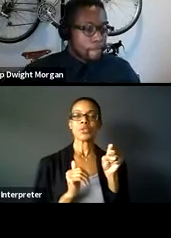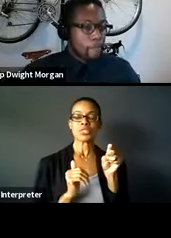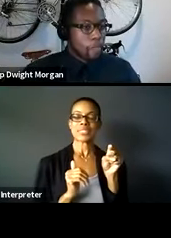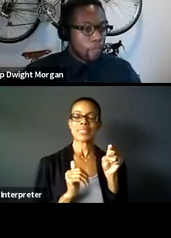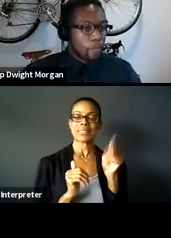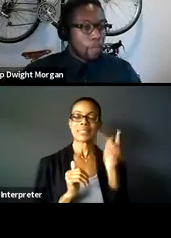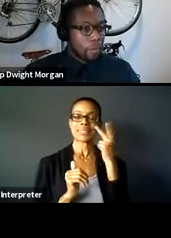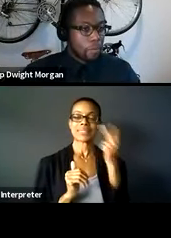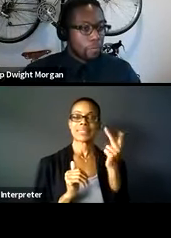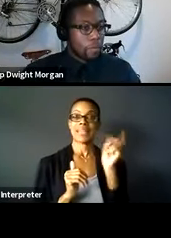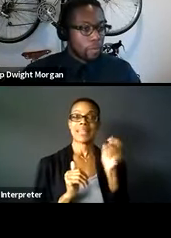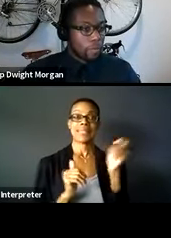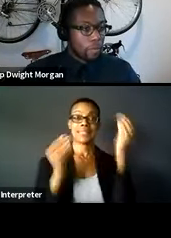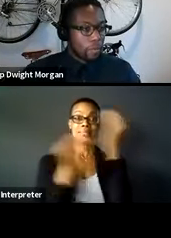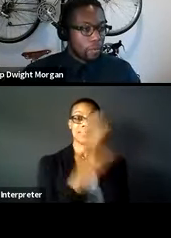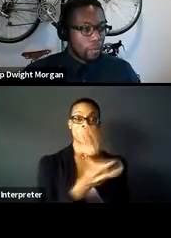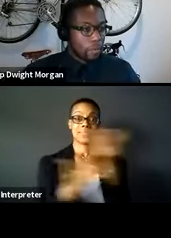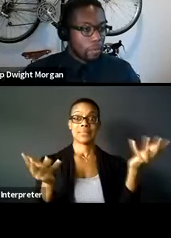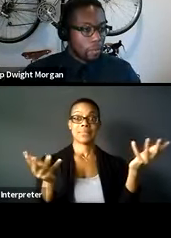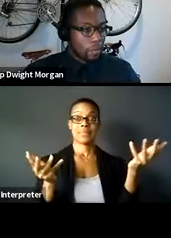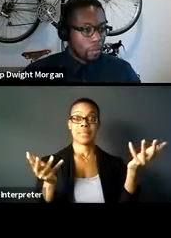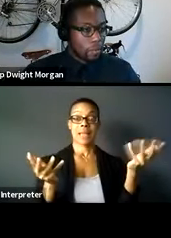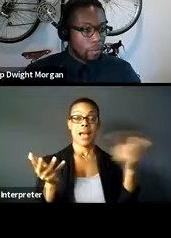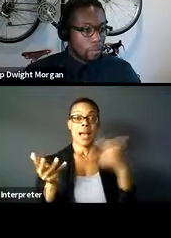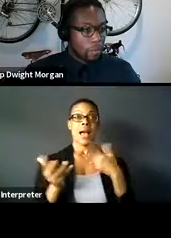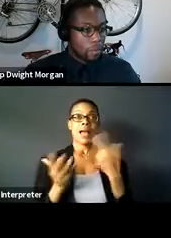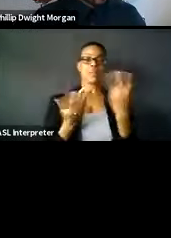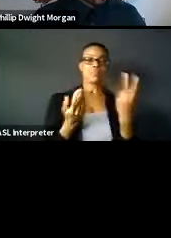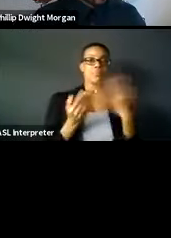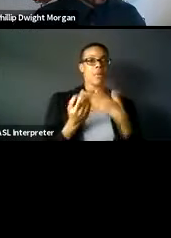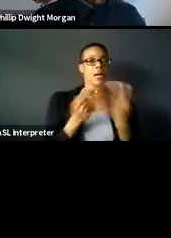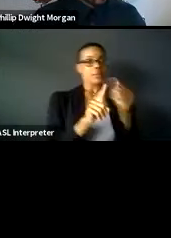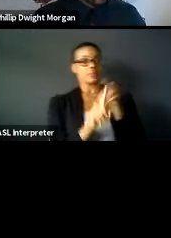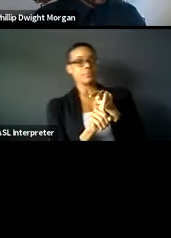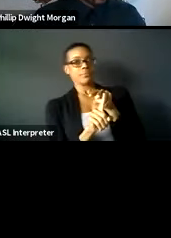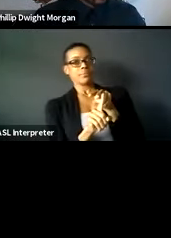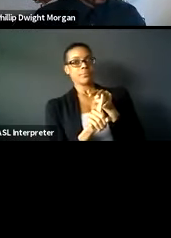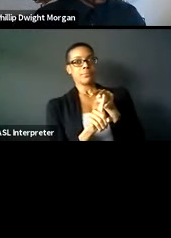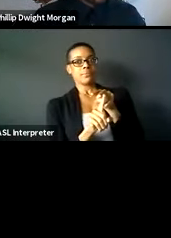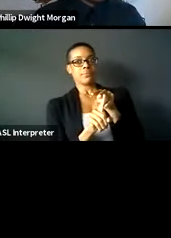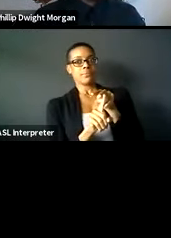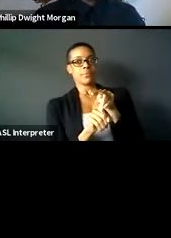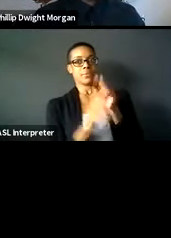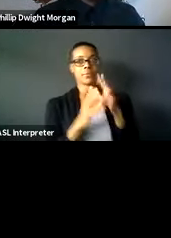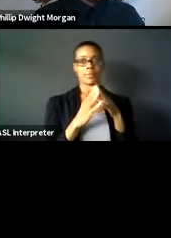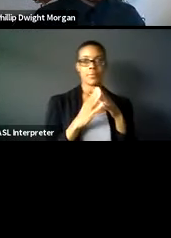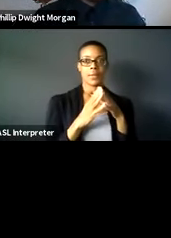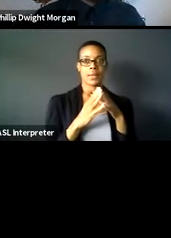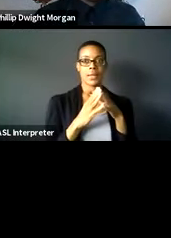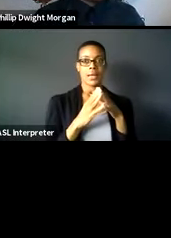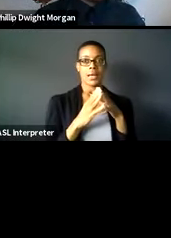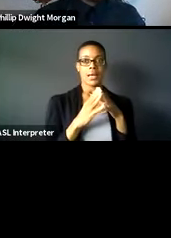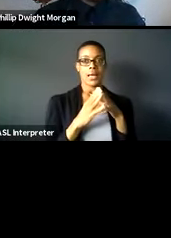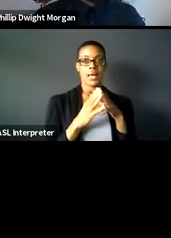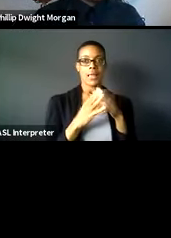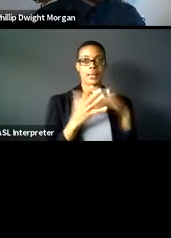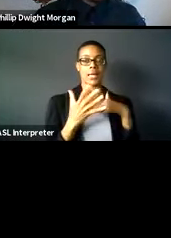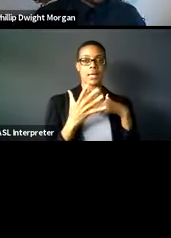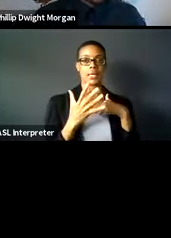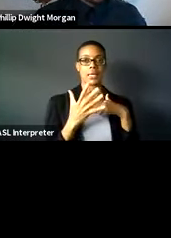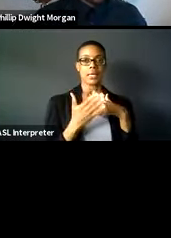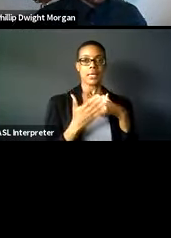express to everyone that I'm operating from almost past E, Like I've been in the state